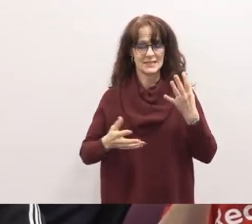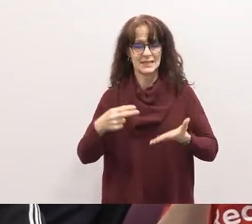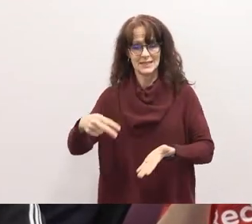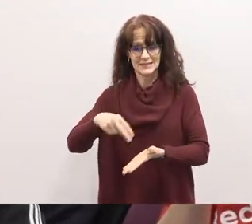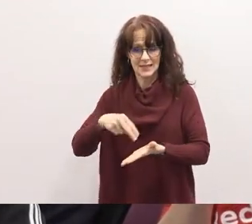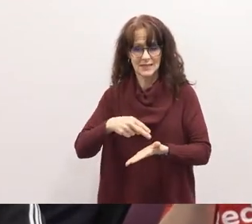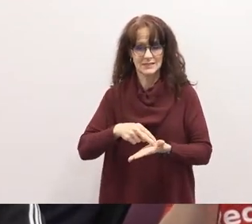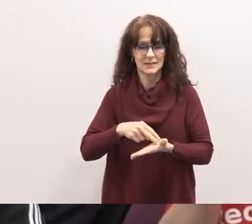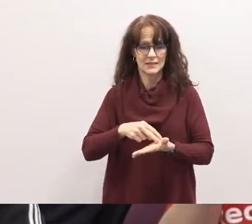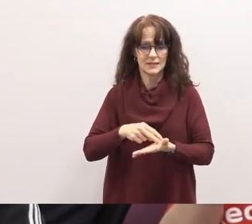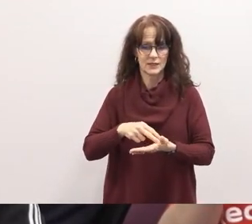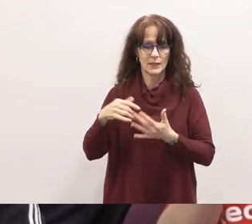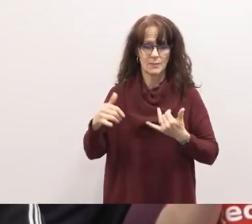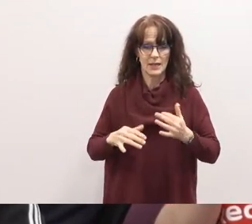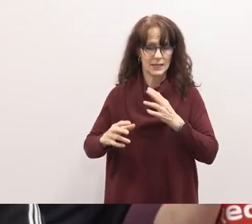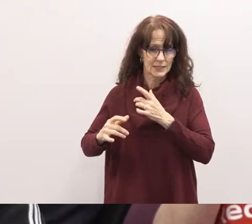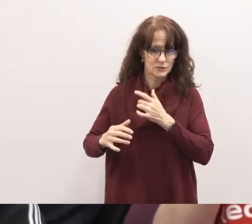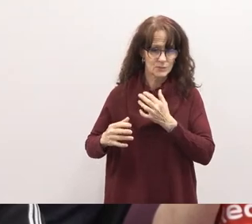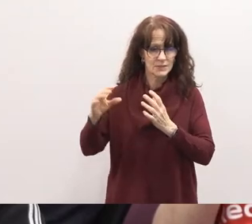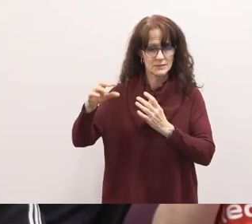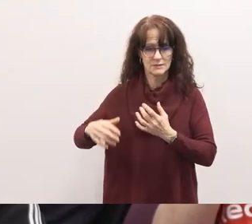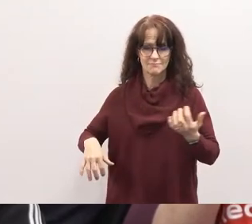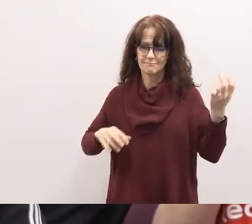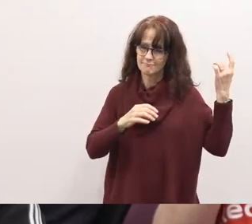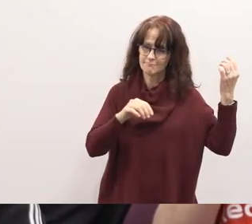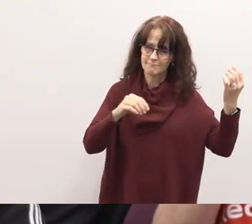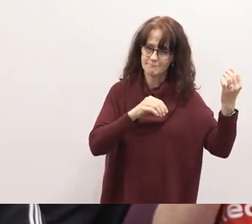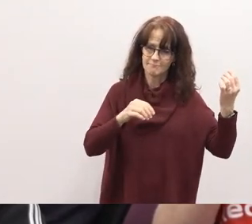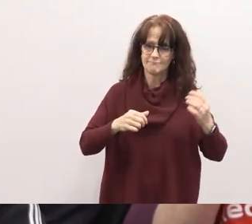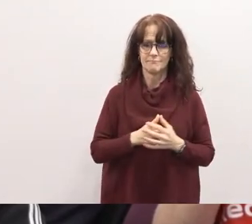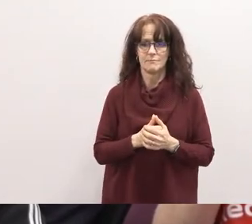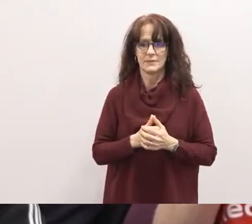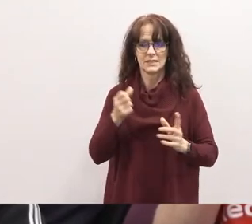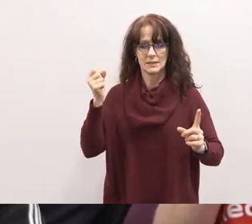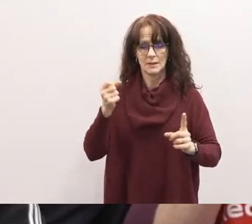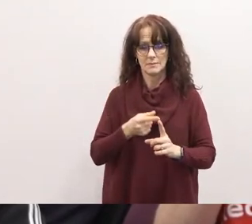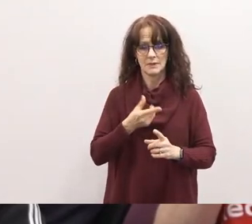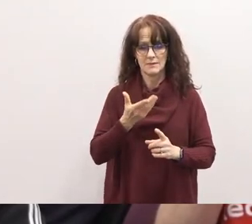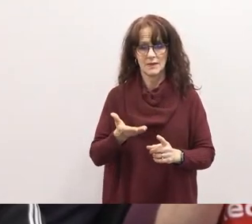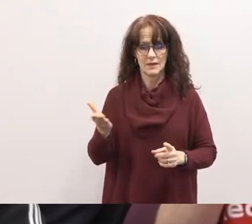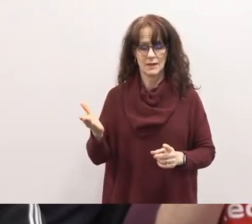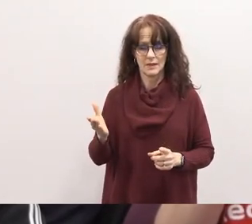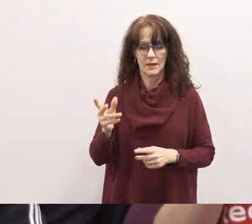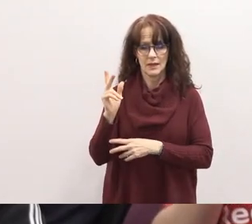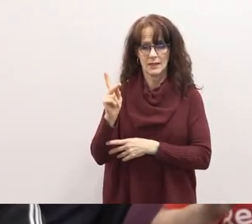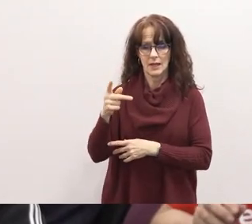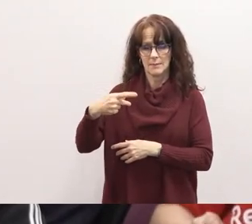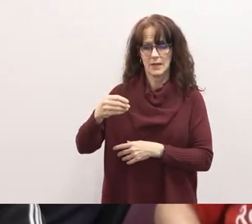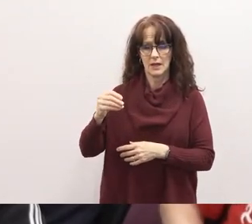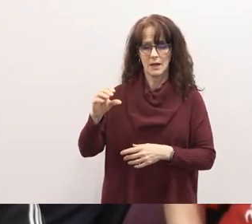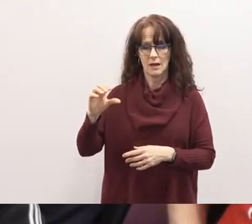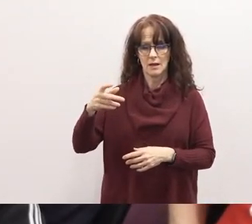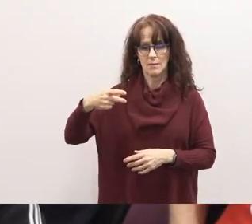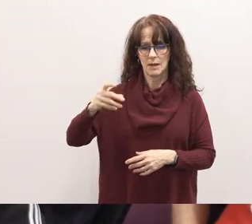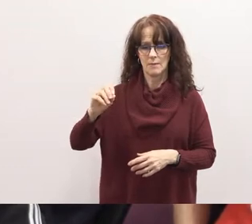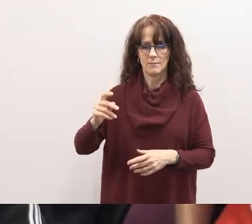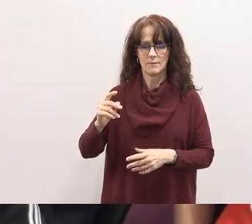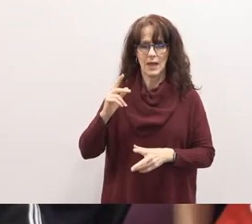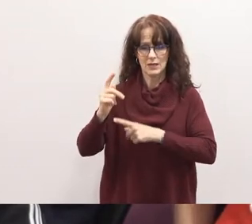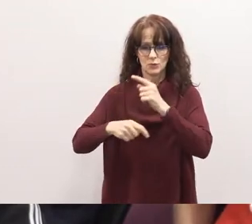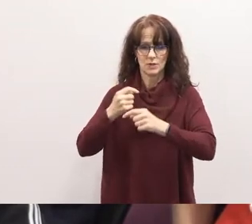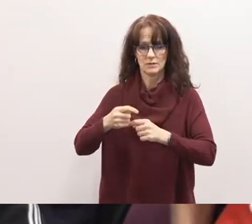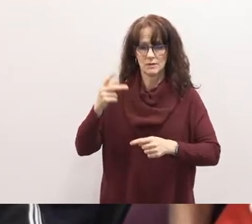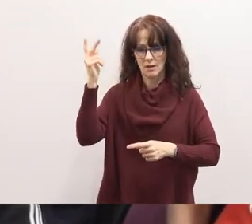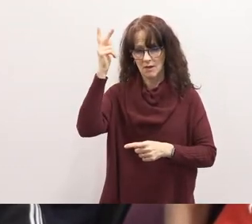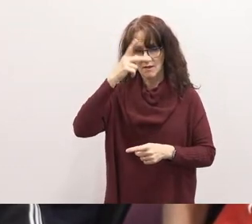dancing, and playing instruments. Now, a couple of specific dances included K-pop and traditional Filipino dance